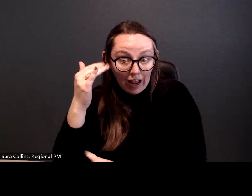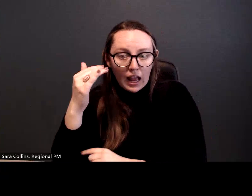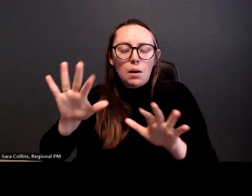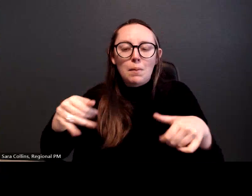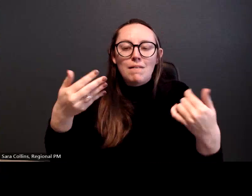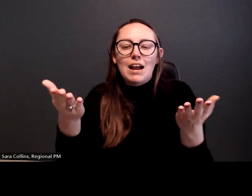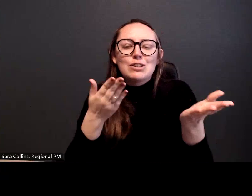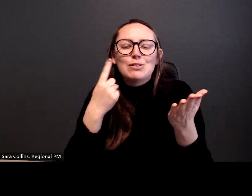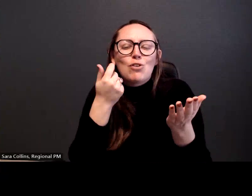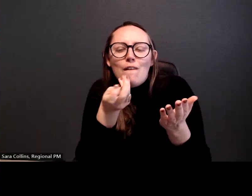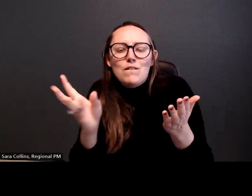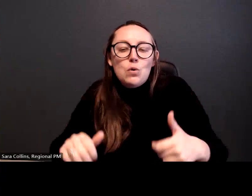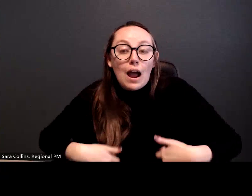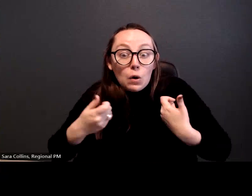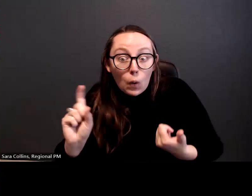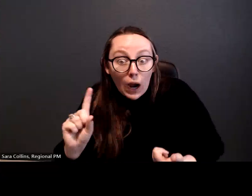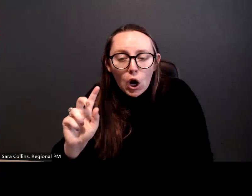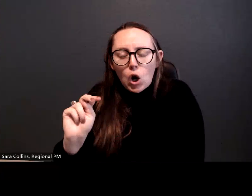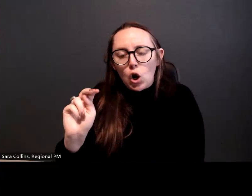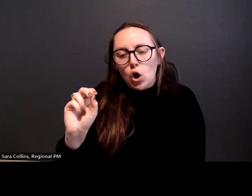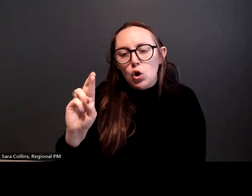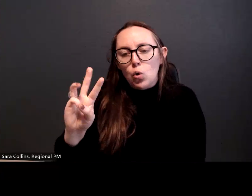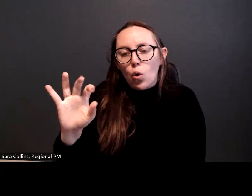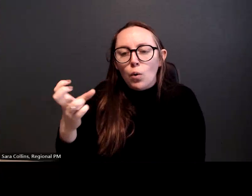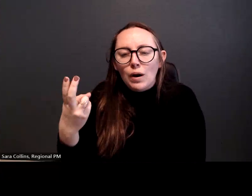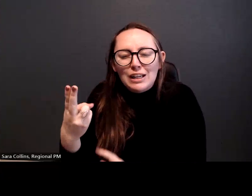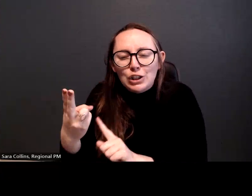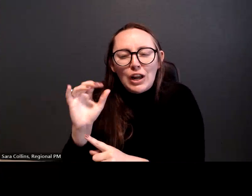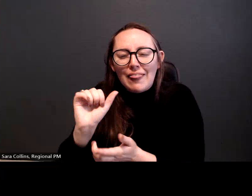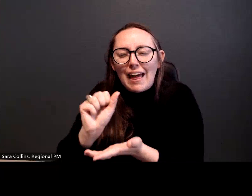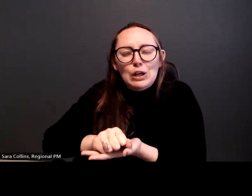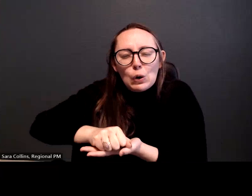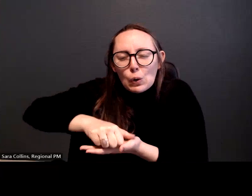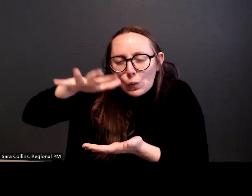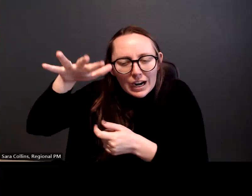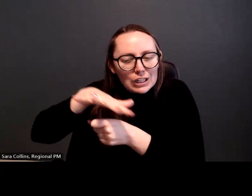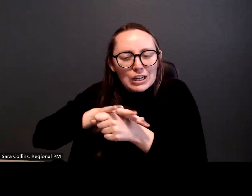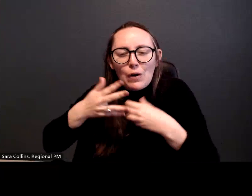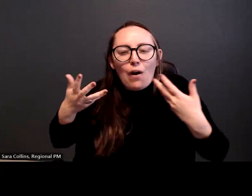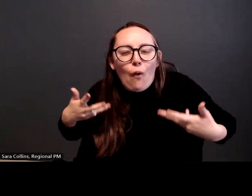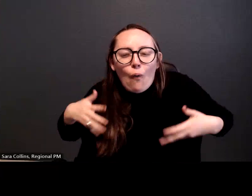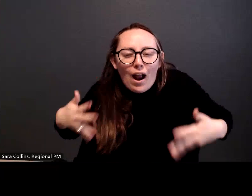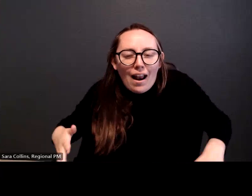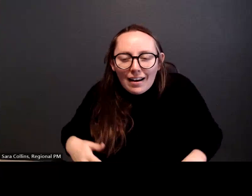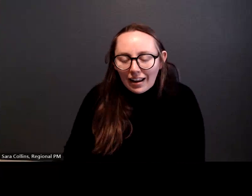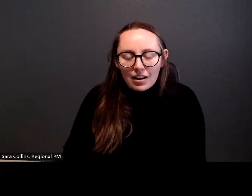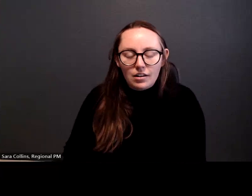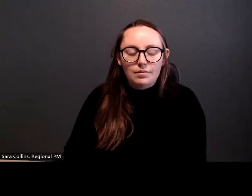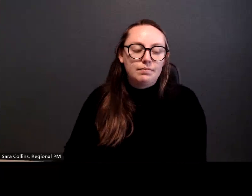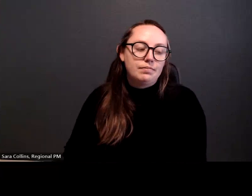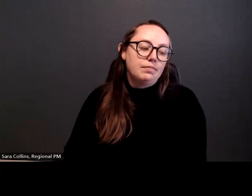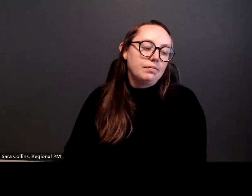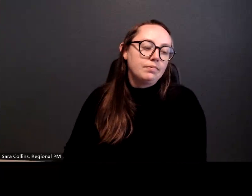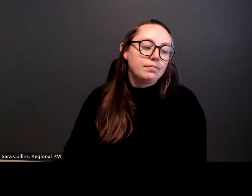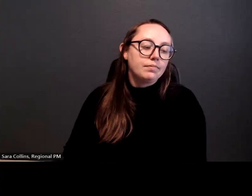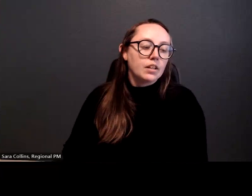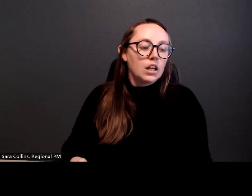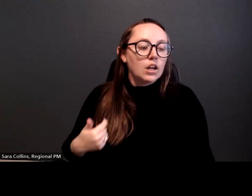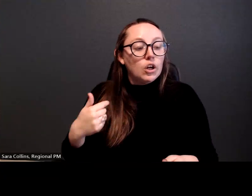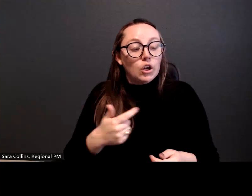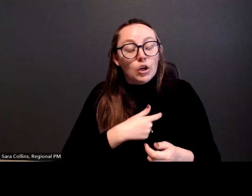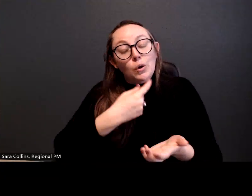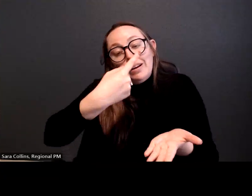there's a reference to all the Wi-Fi that was put up during the first year of the COVID pandemic. And